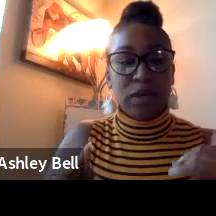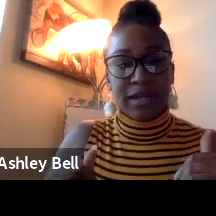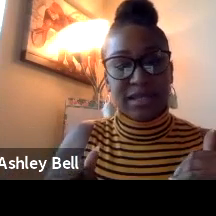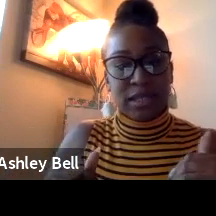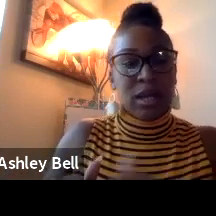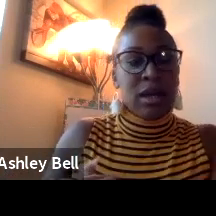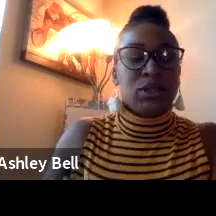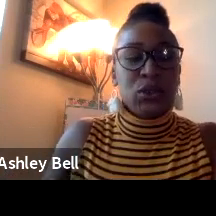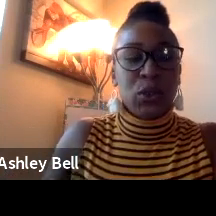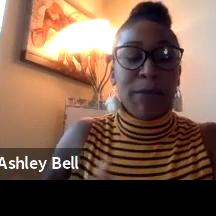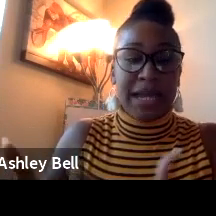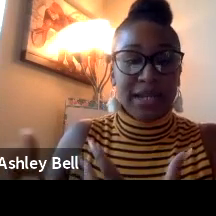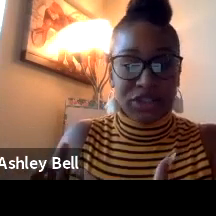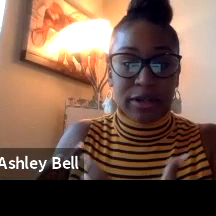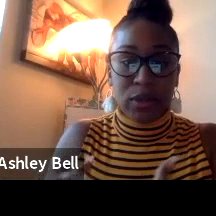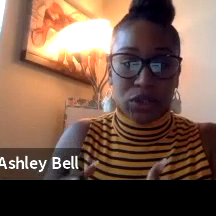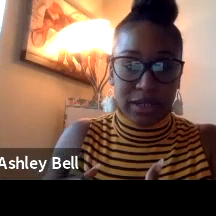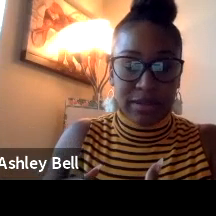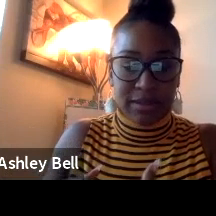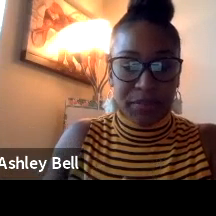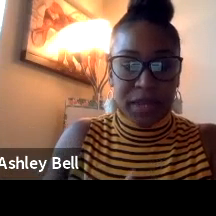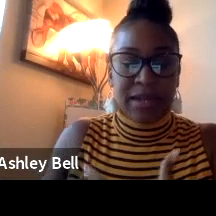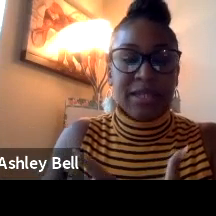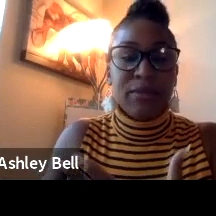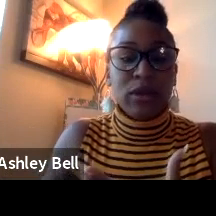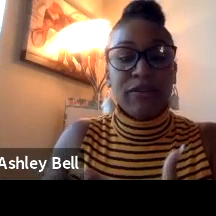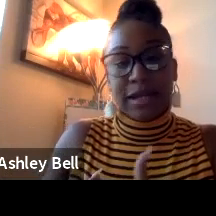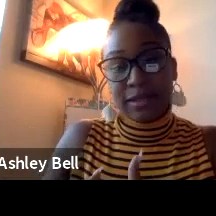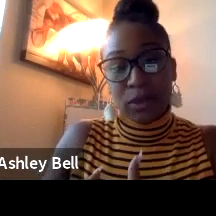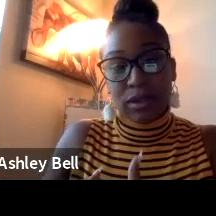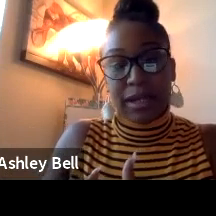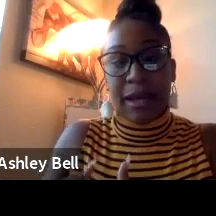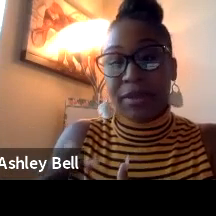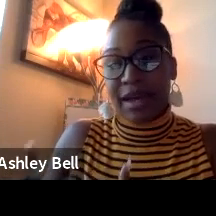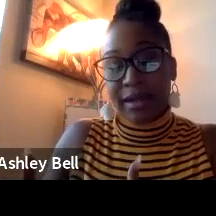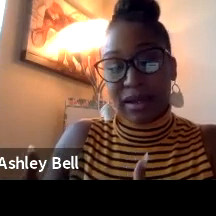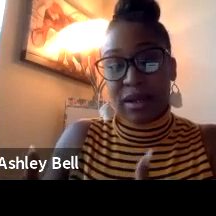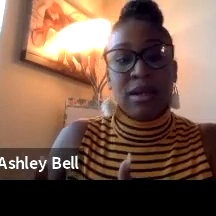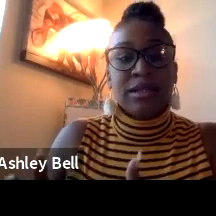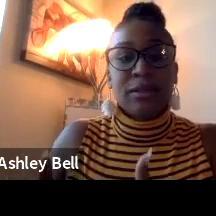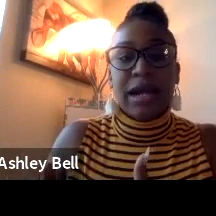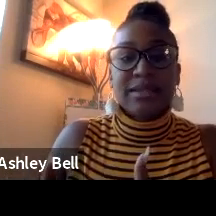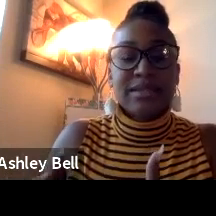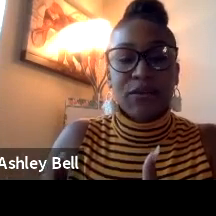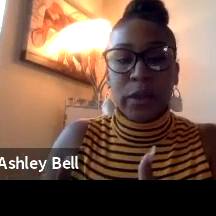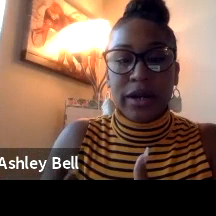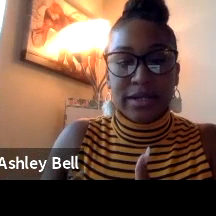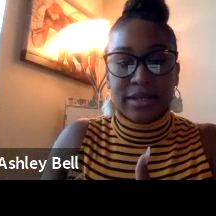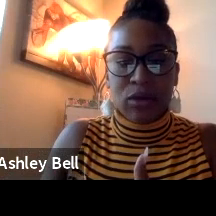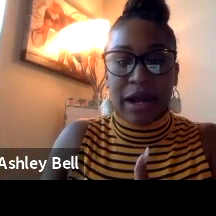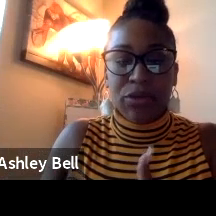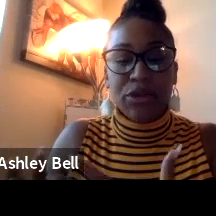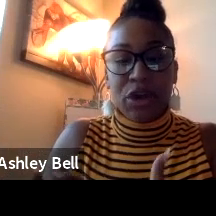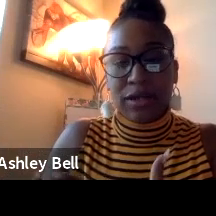and focused, to manage their emotions, to be more flexible and empathetic, to practice